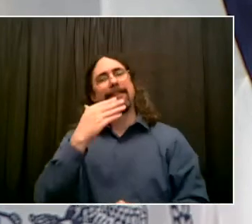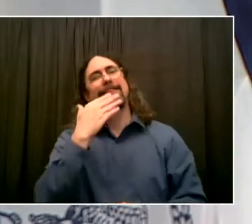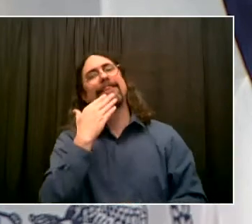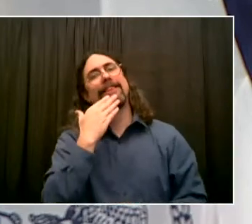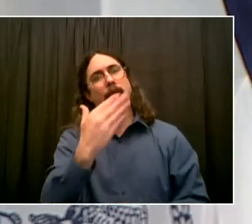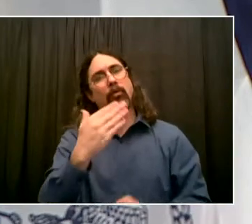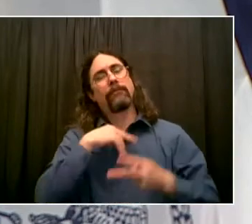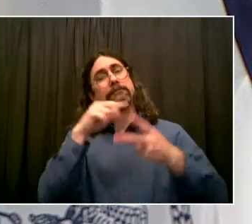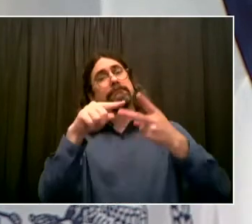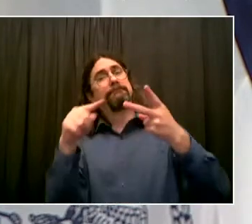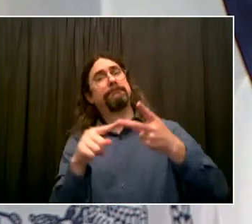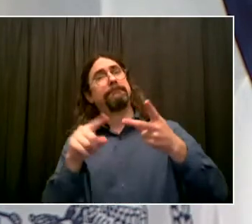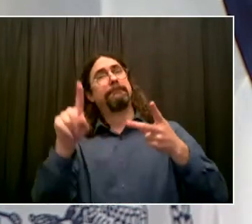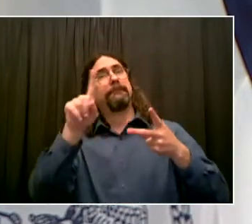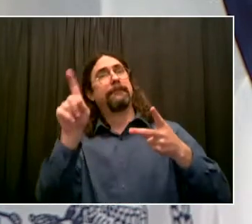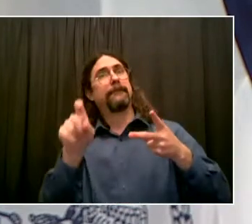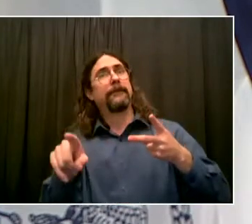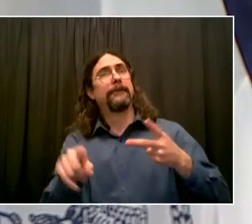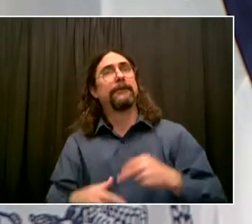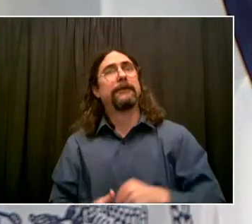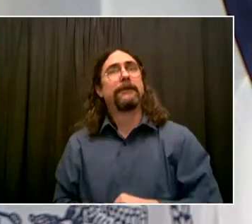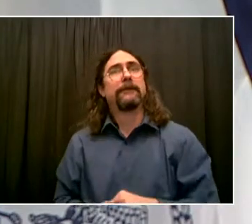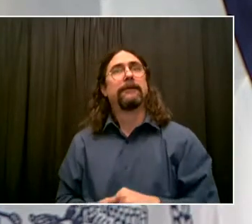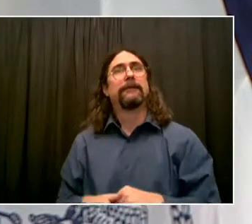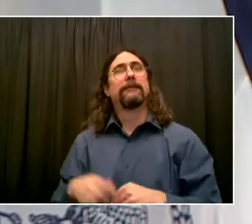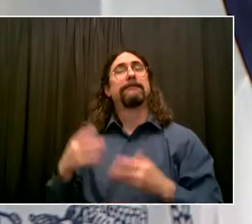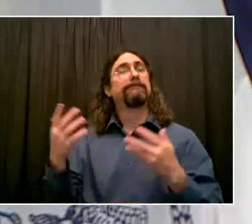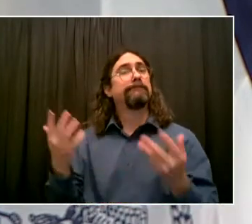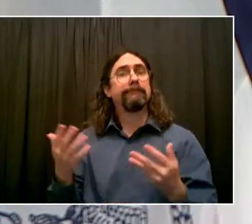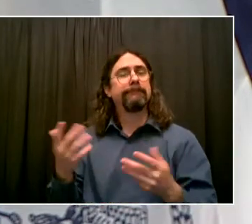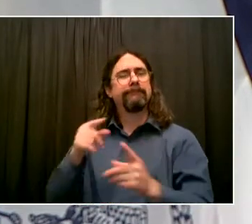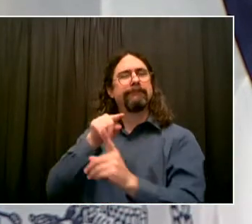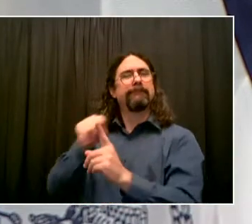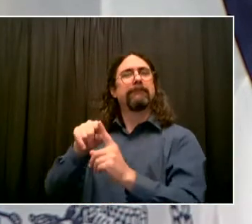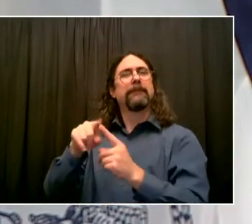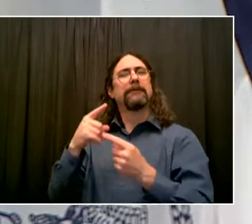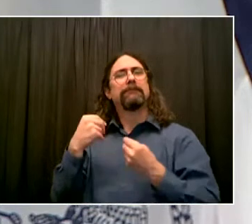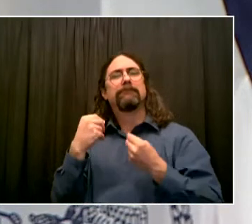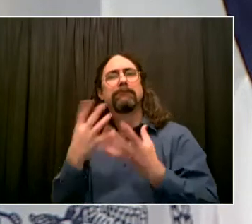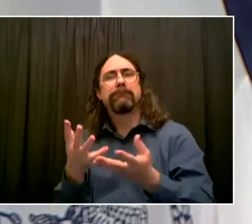health resources for New Yorkers, I know with the Connect